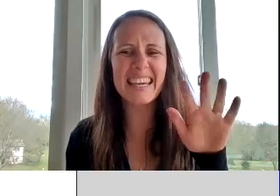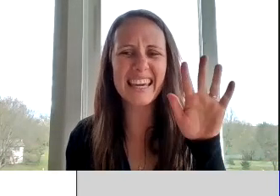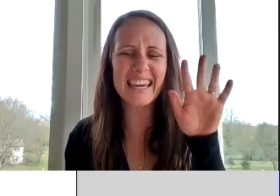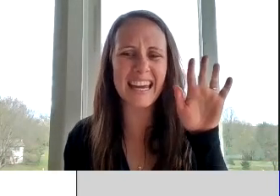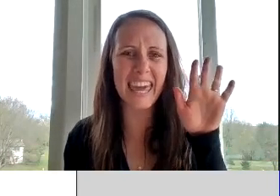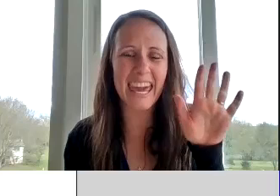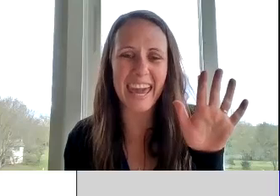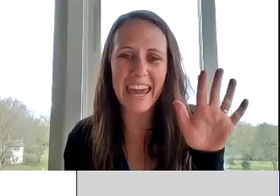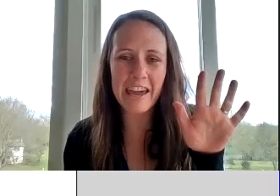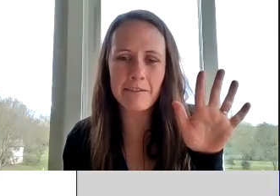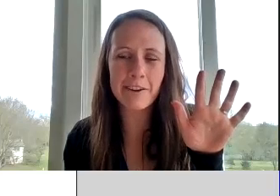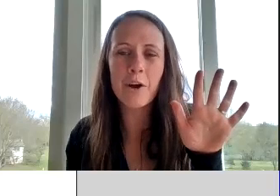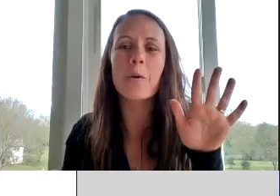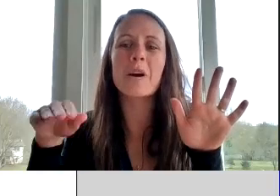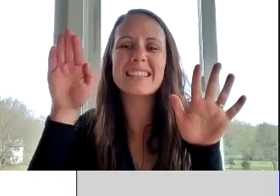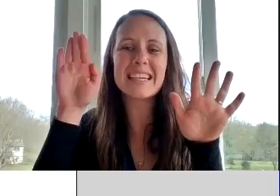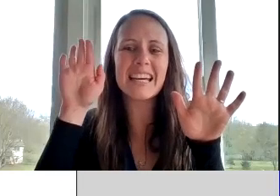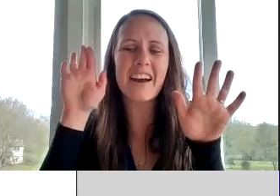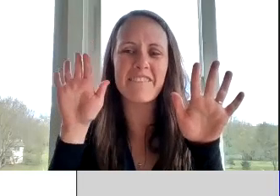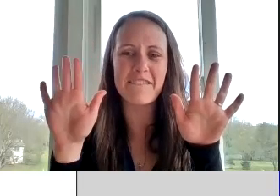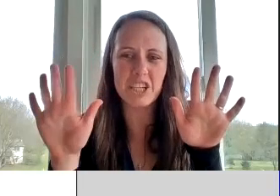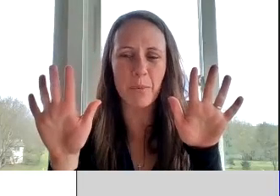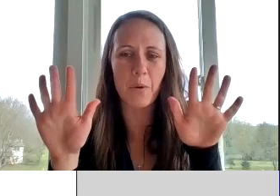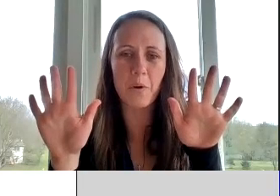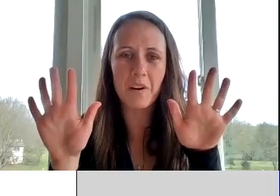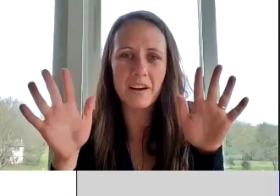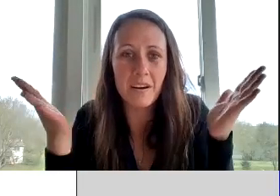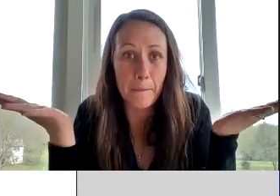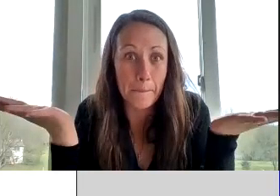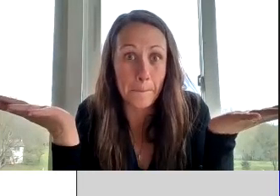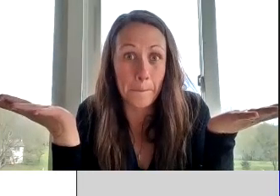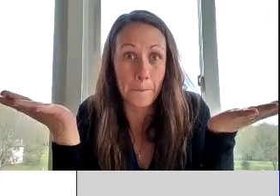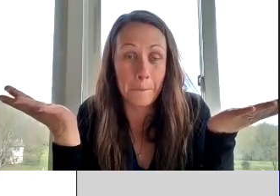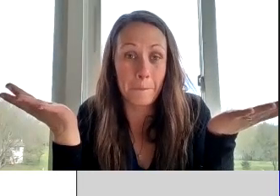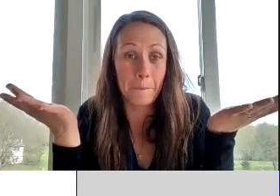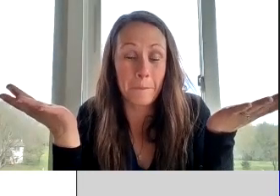Is he in a cave or is he in a fishbowl?